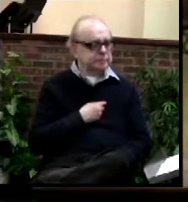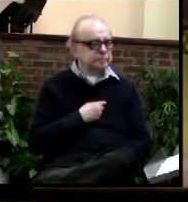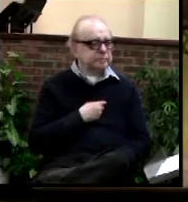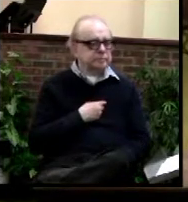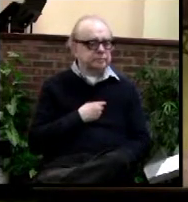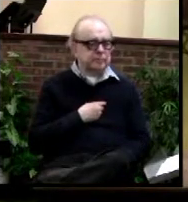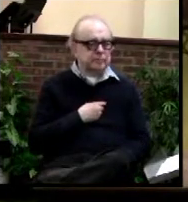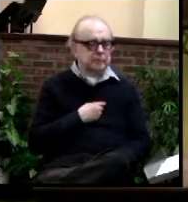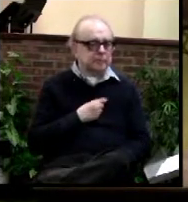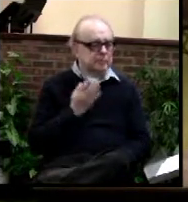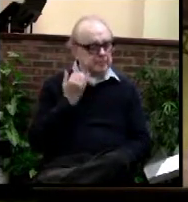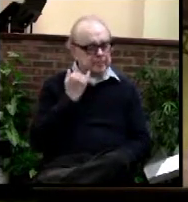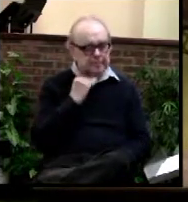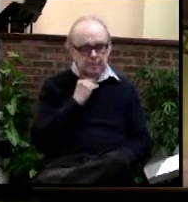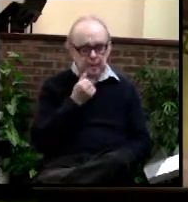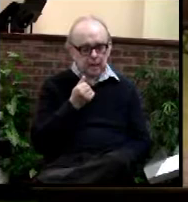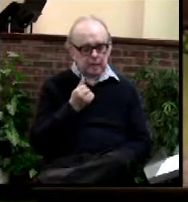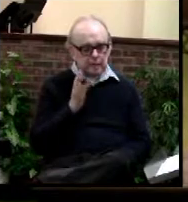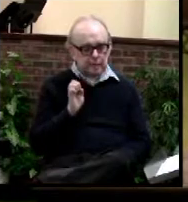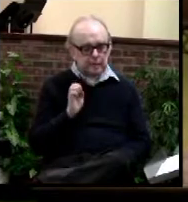If it hadn't have been for that friendships